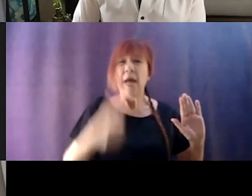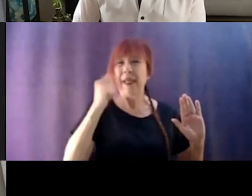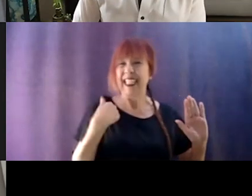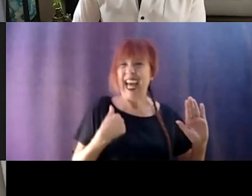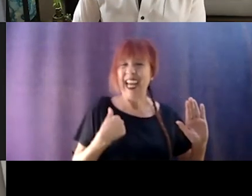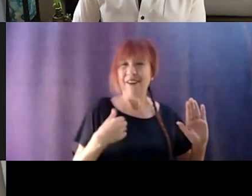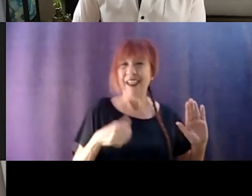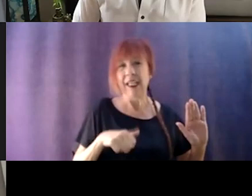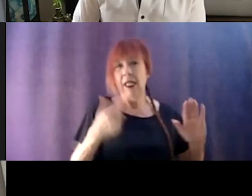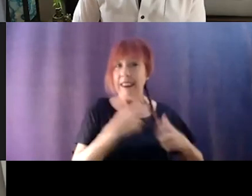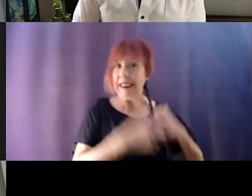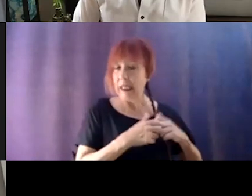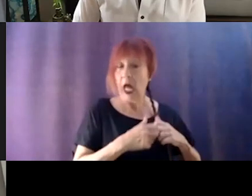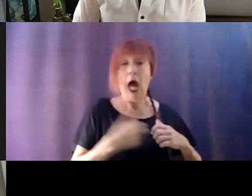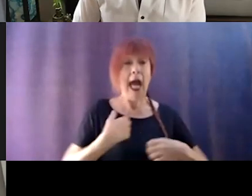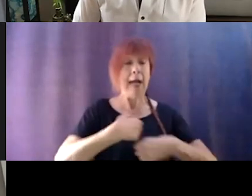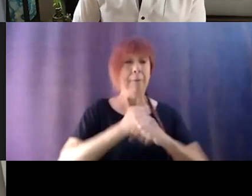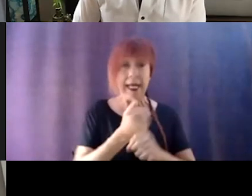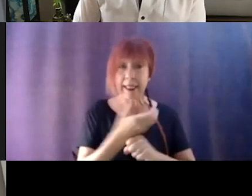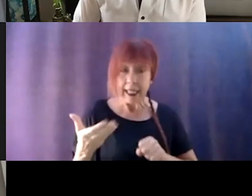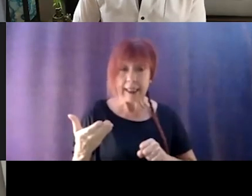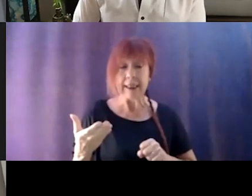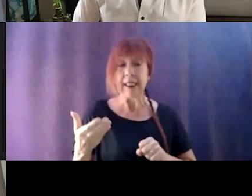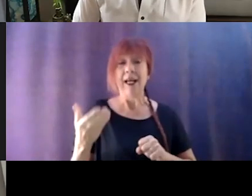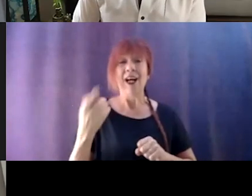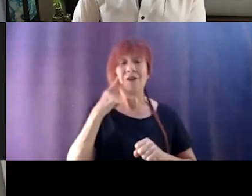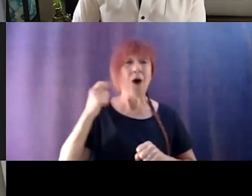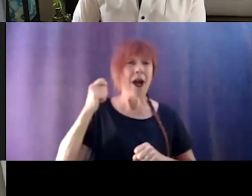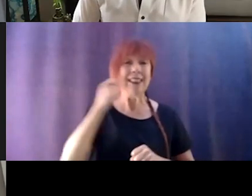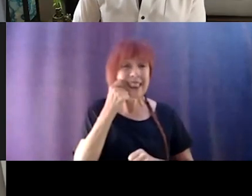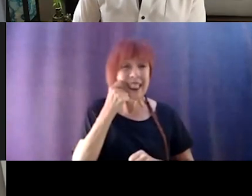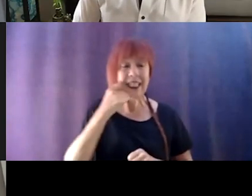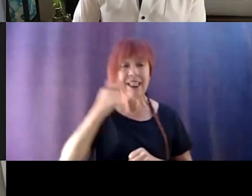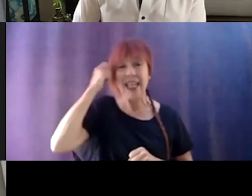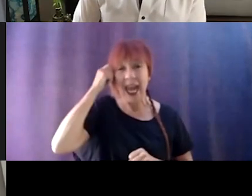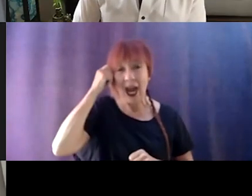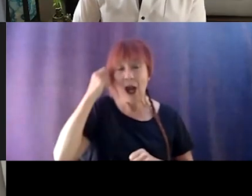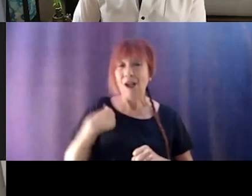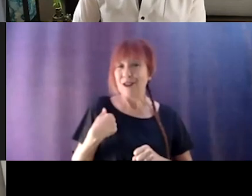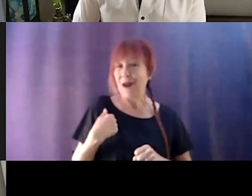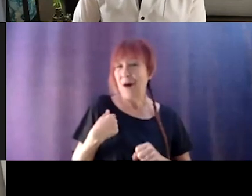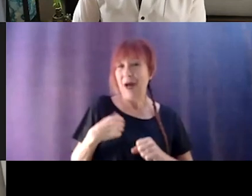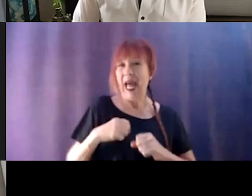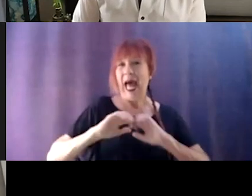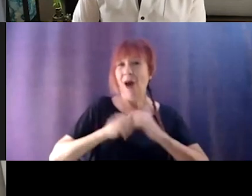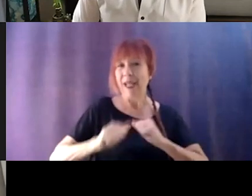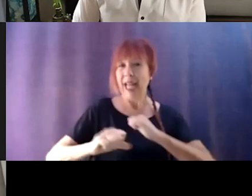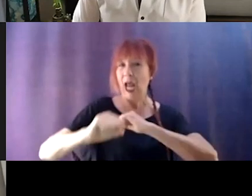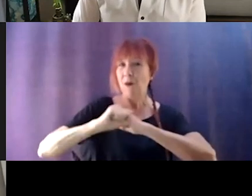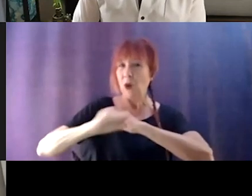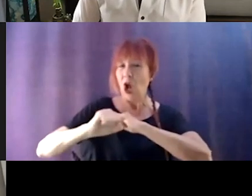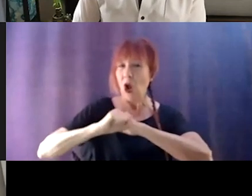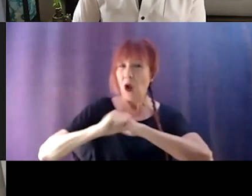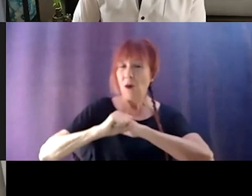use my own product for skin and hair and that, it's very difficult for me to promote product that I don't use.